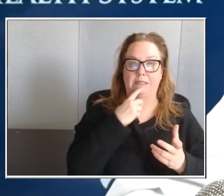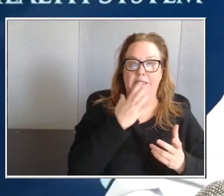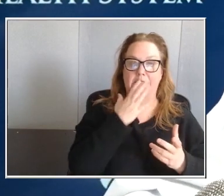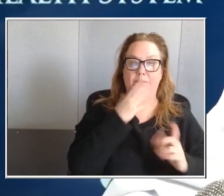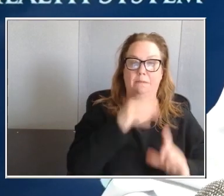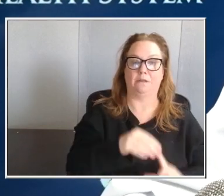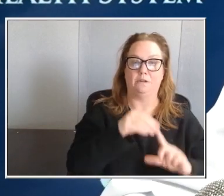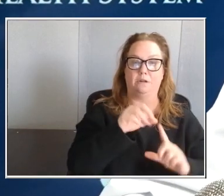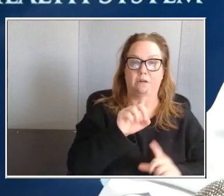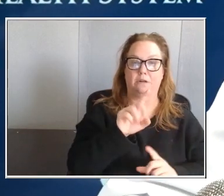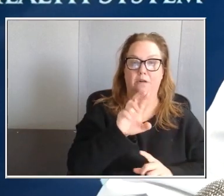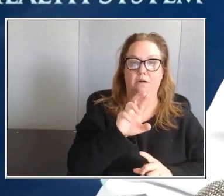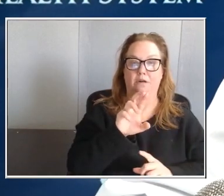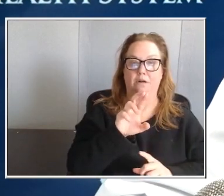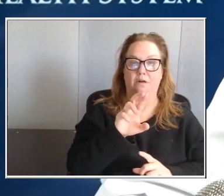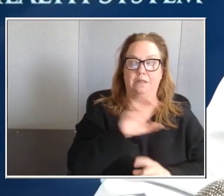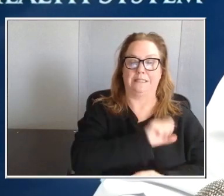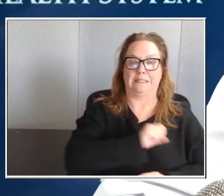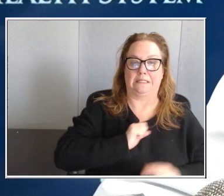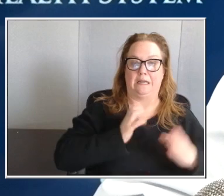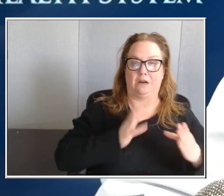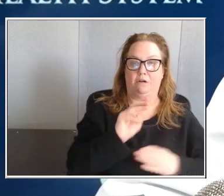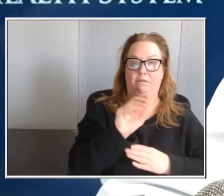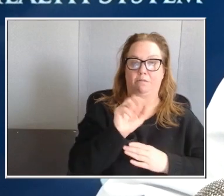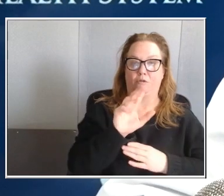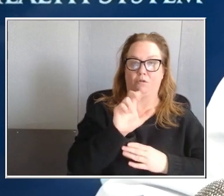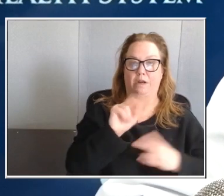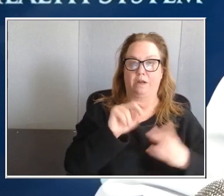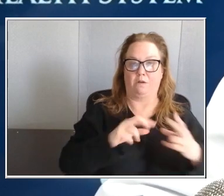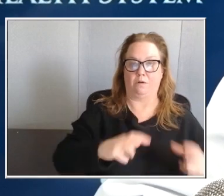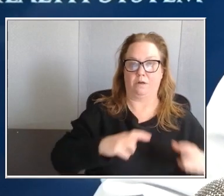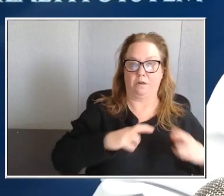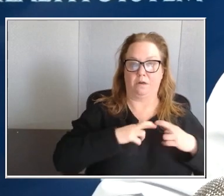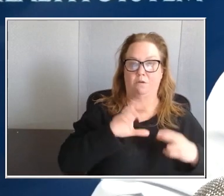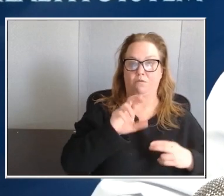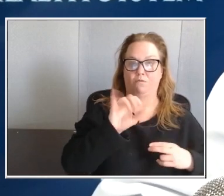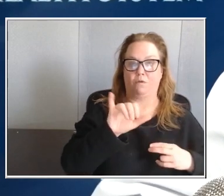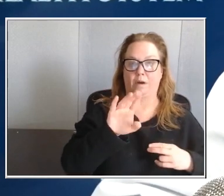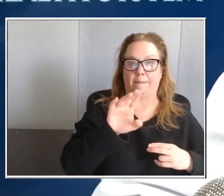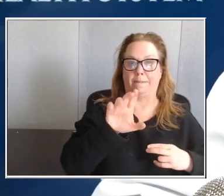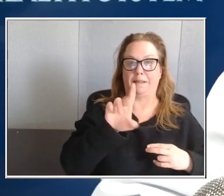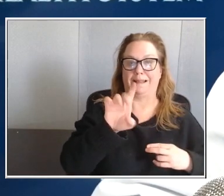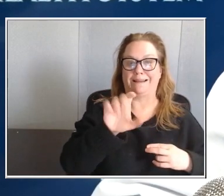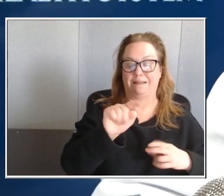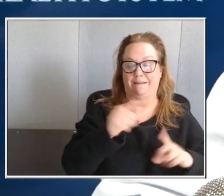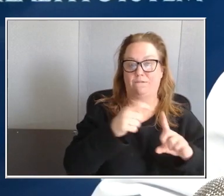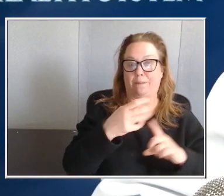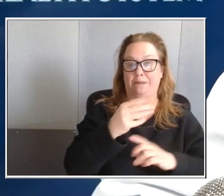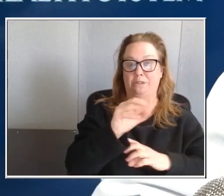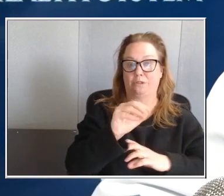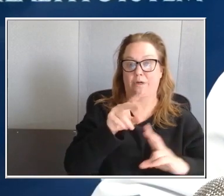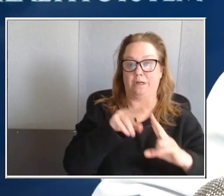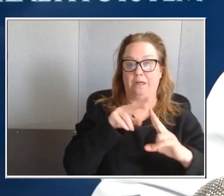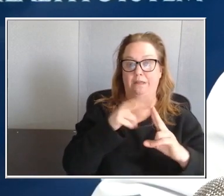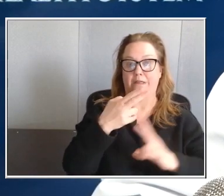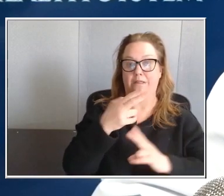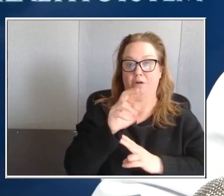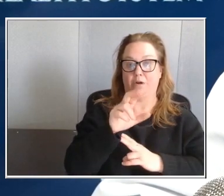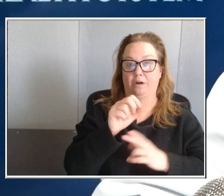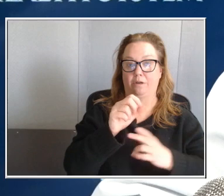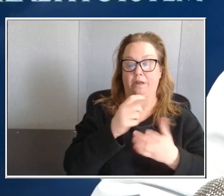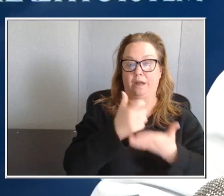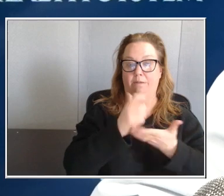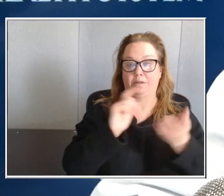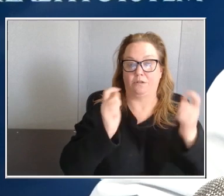to Dr. Moran, or to Senator Moran, and to now retired Senator Roy Blunt from Missouri. These good folks are heroes because they helped us change